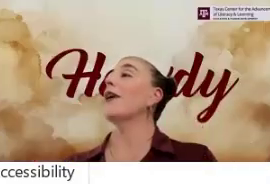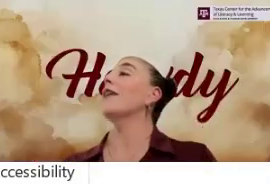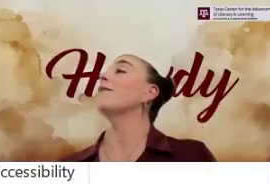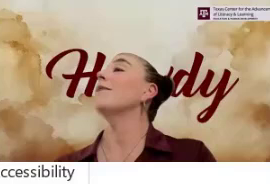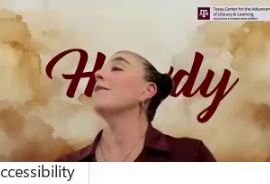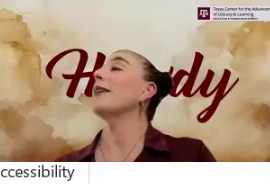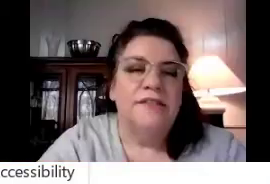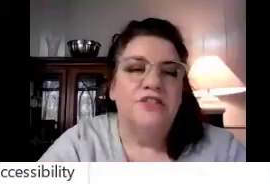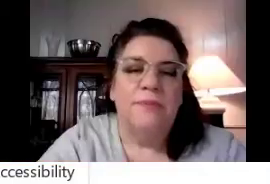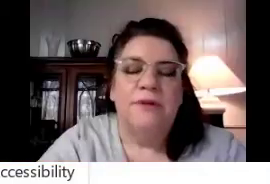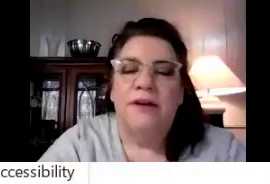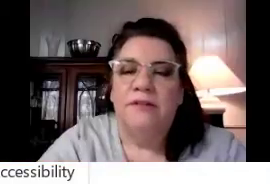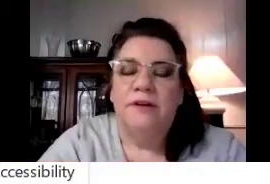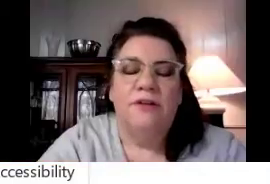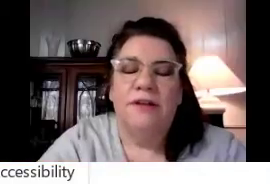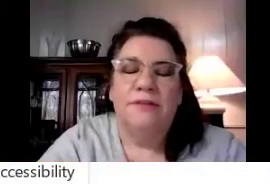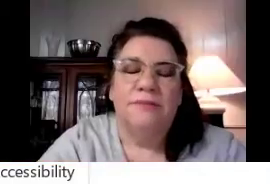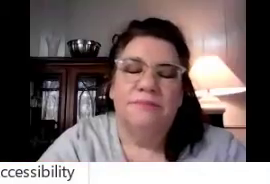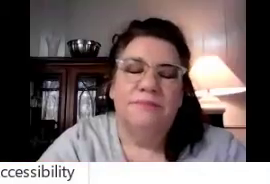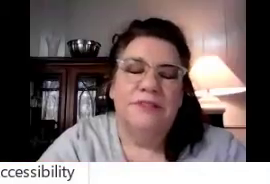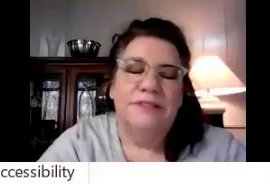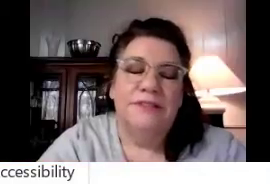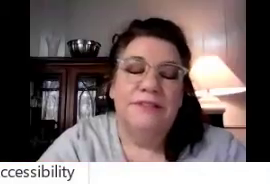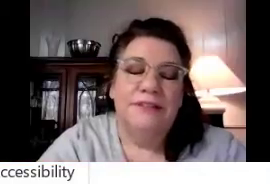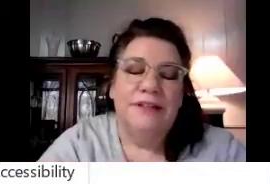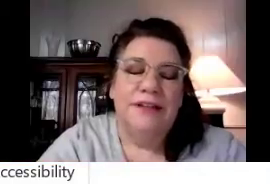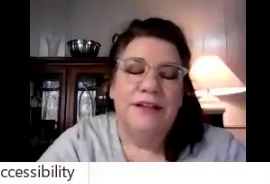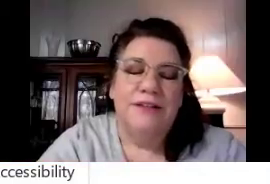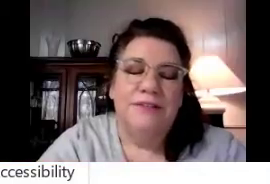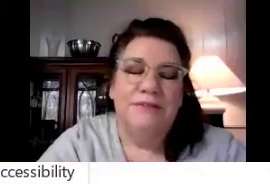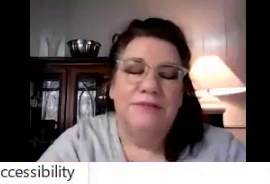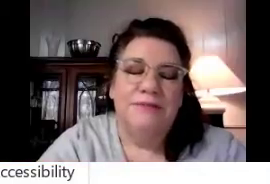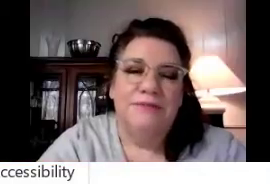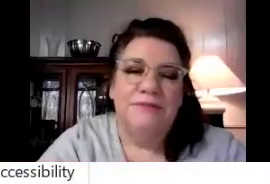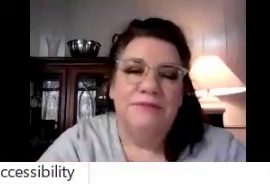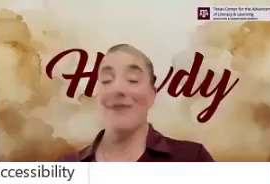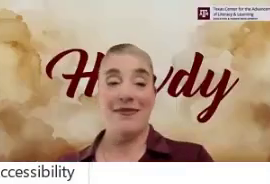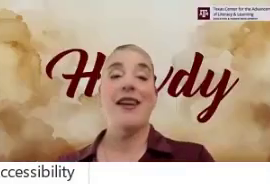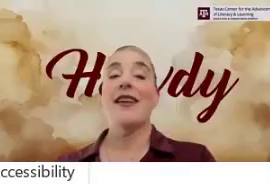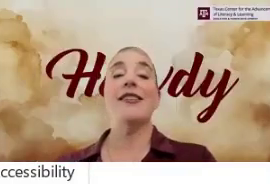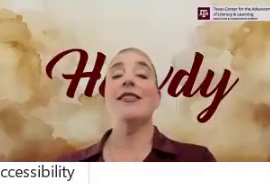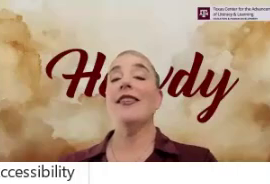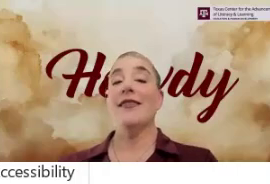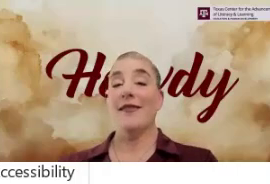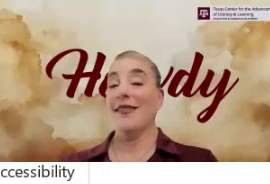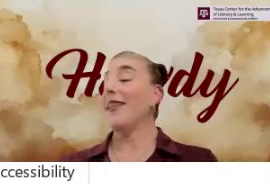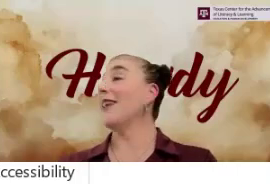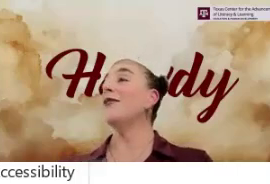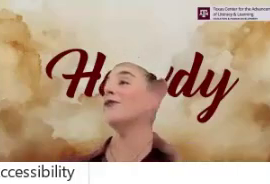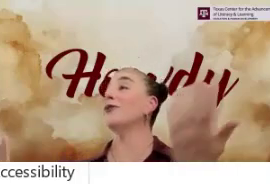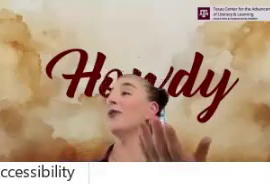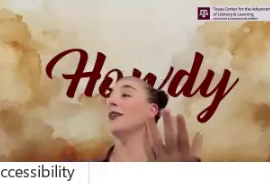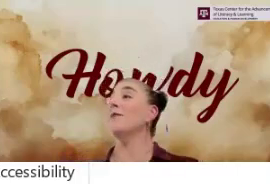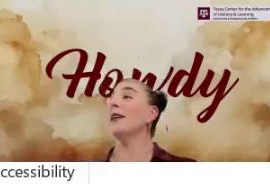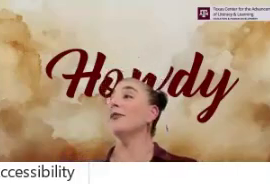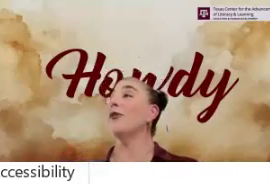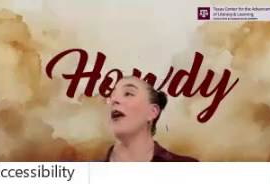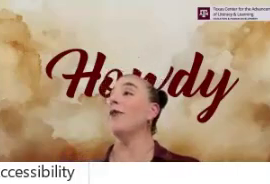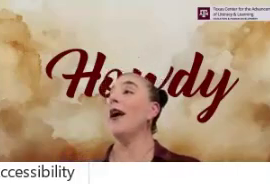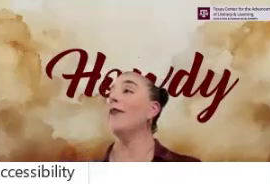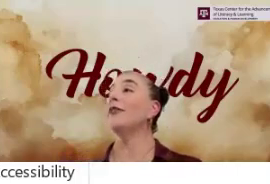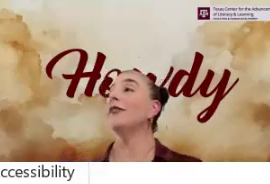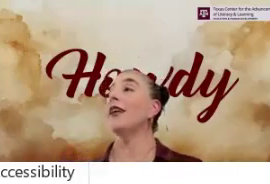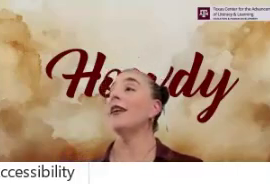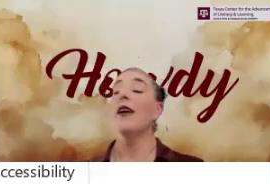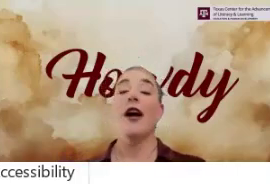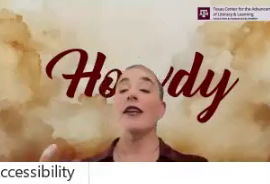it? Go ahead. Yeah, it's in the job title or The title. Yep. Slide title. Thank you for joining me. So